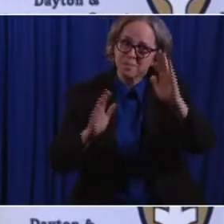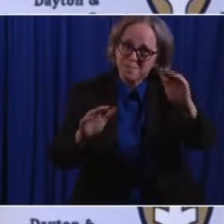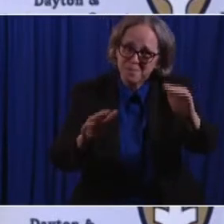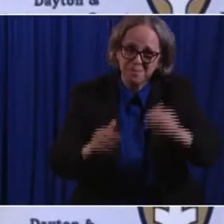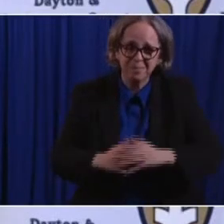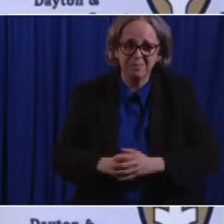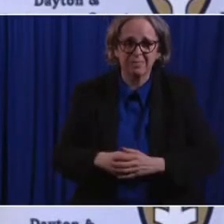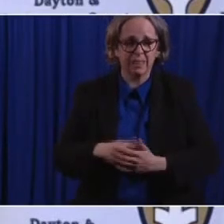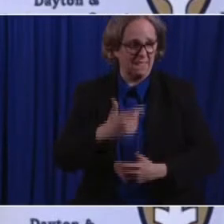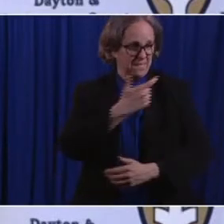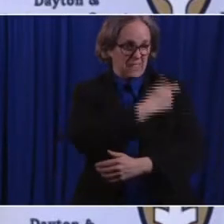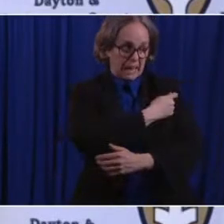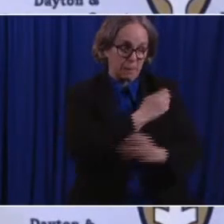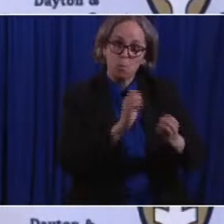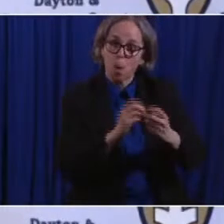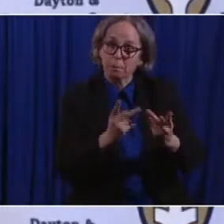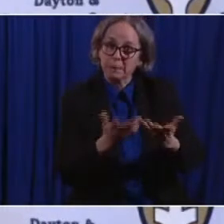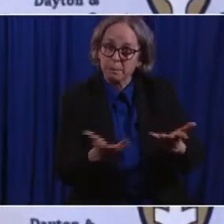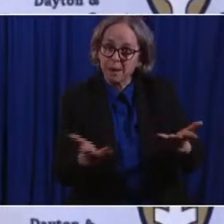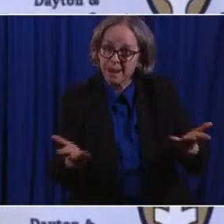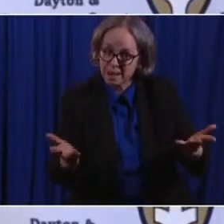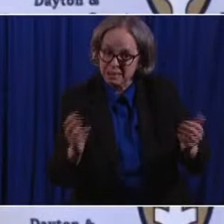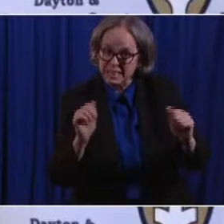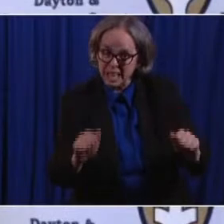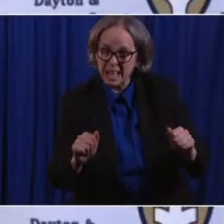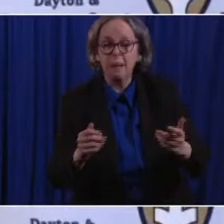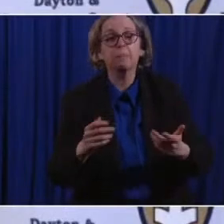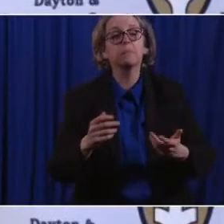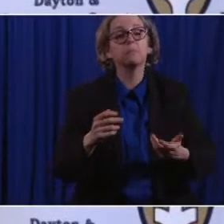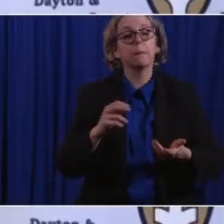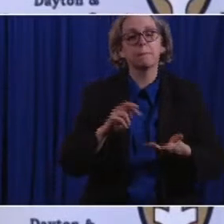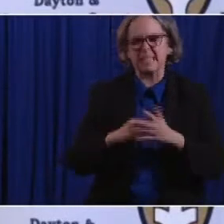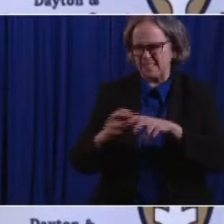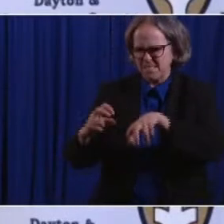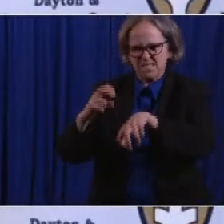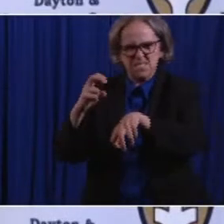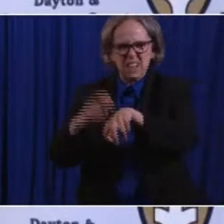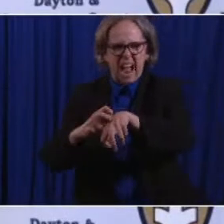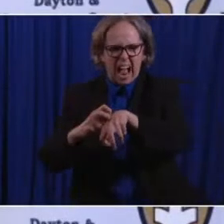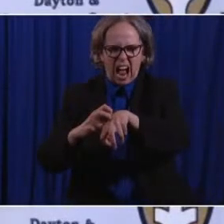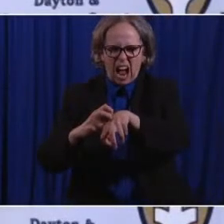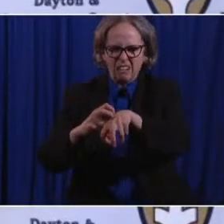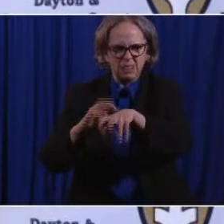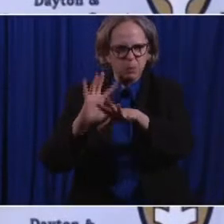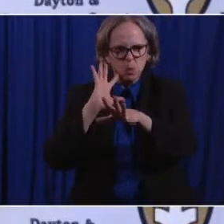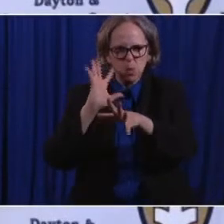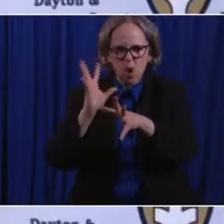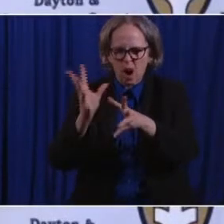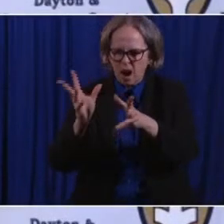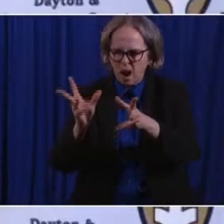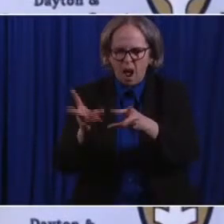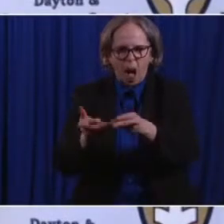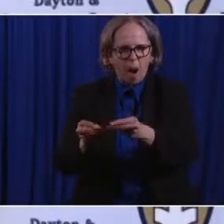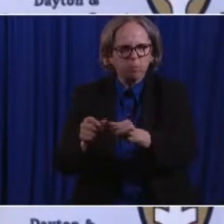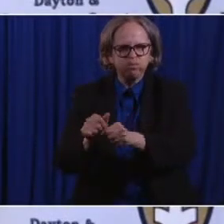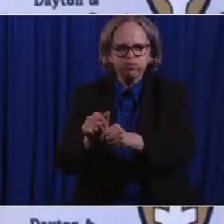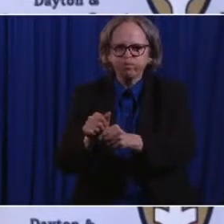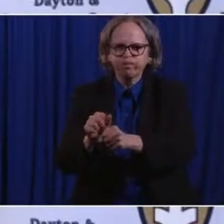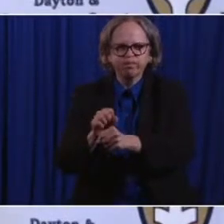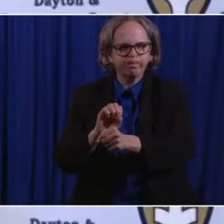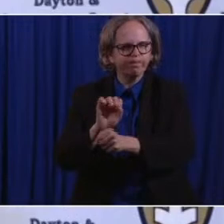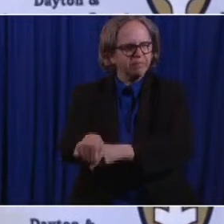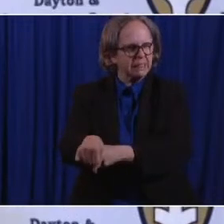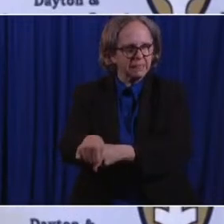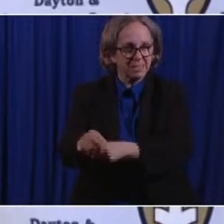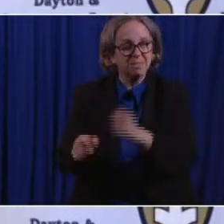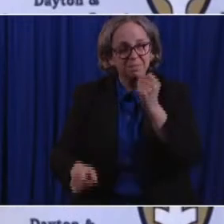people, it will be harder and harder for this virus to travel from person to person. But, in the